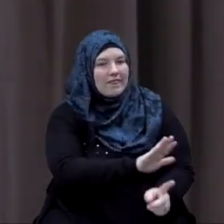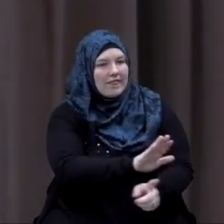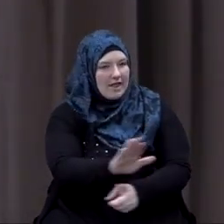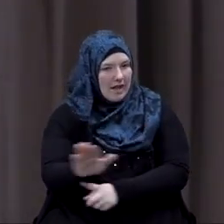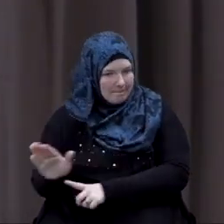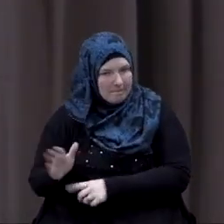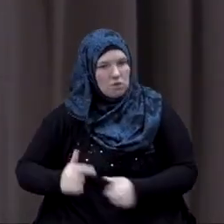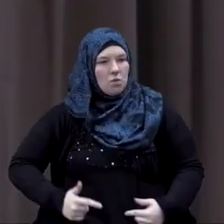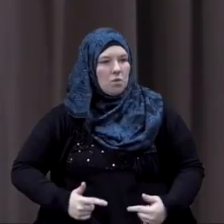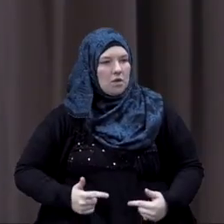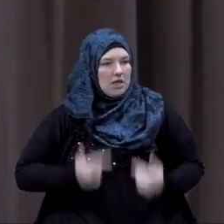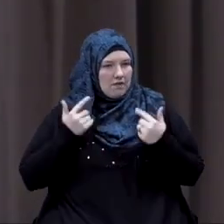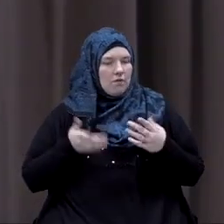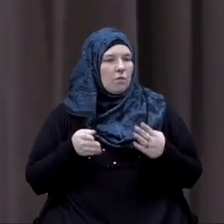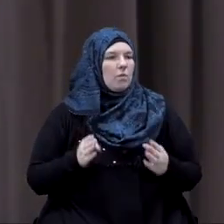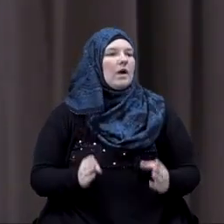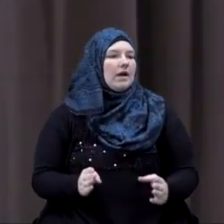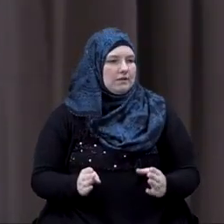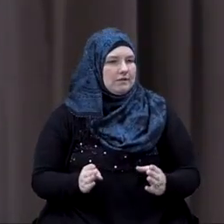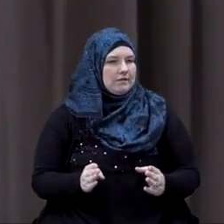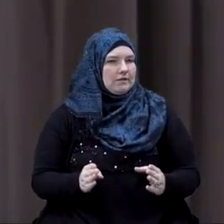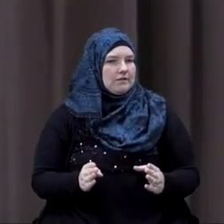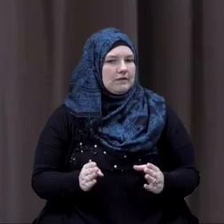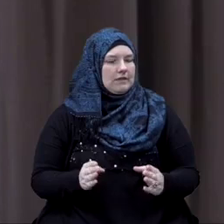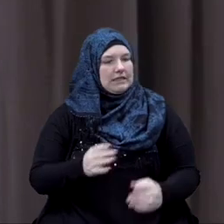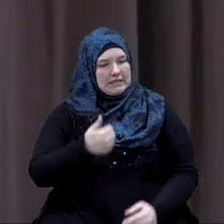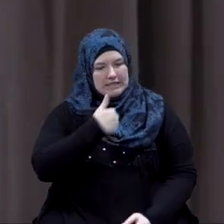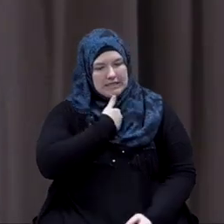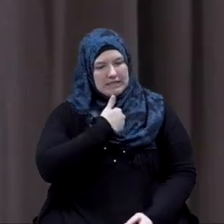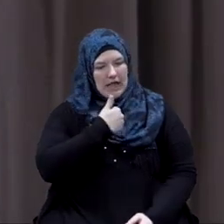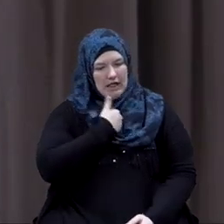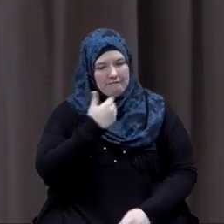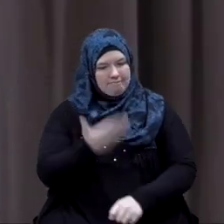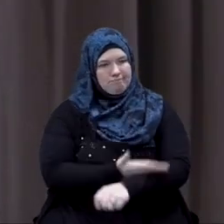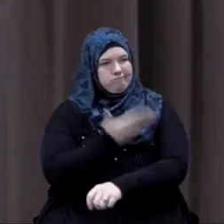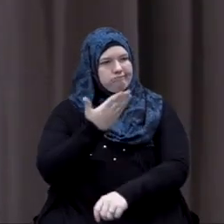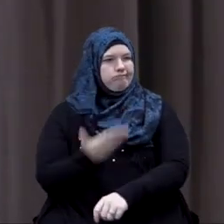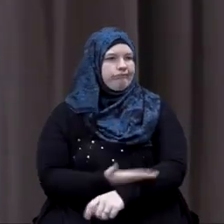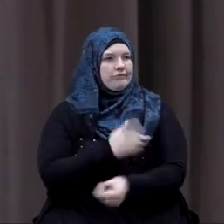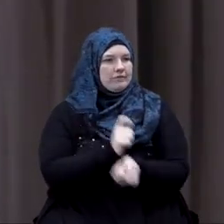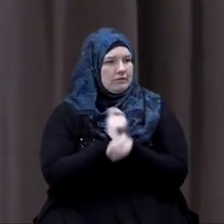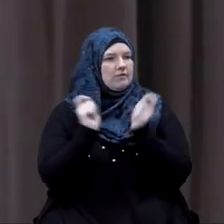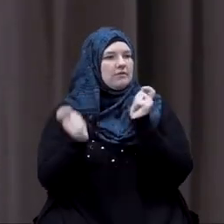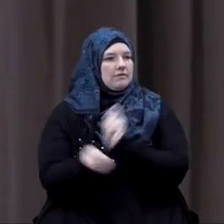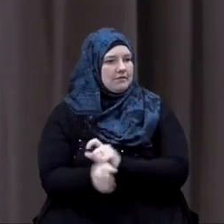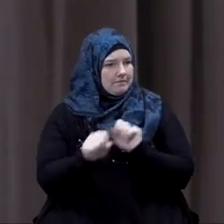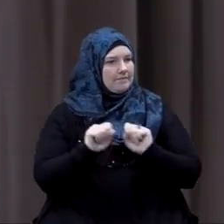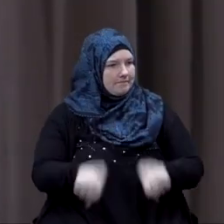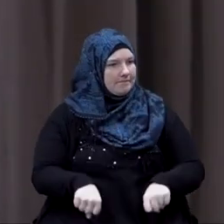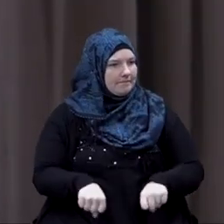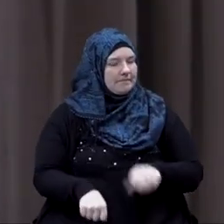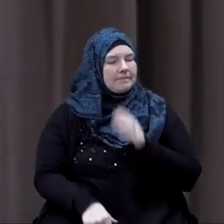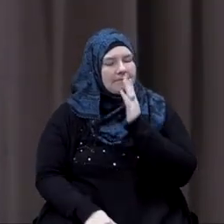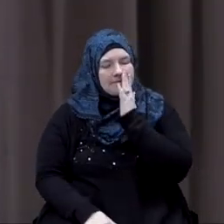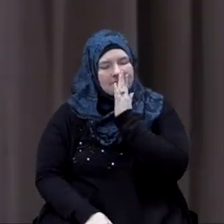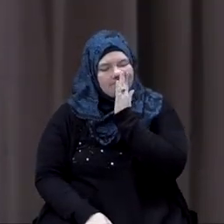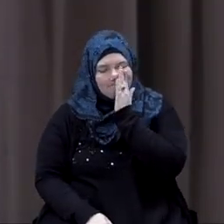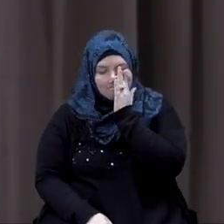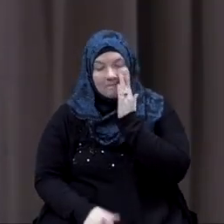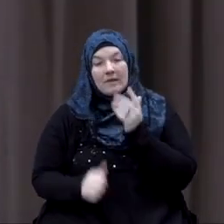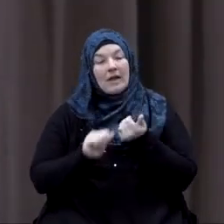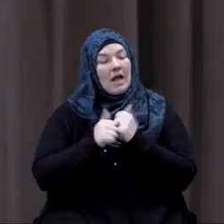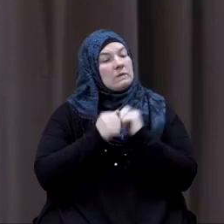it should be for us, was a self-reformation system. And their way of